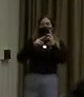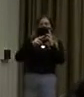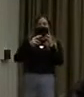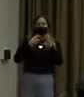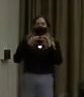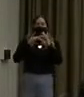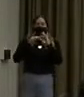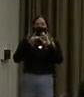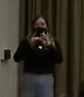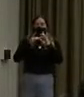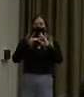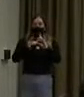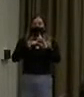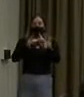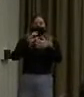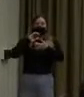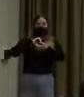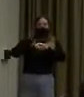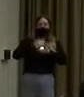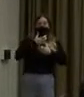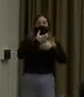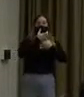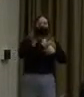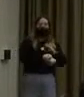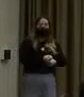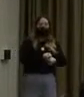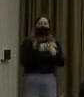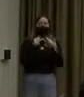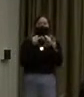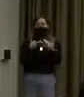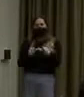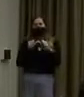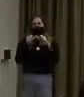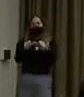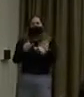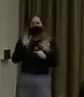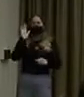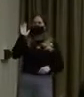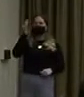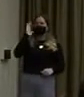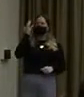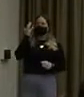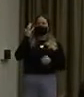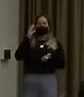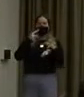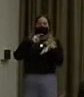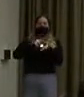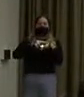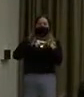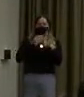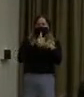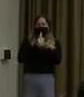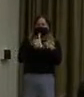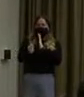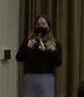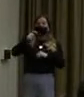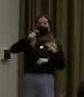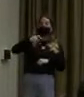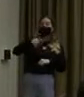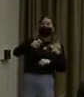the relationships, the word resilience. So it almost seems like your clinical skills are necessary but not sufficient,